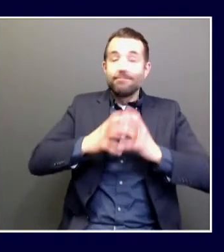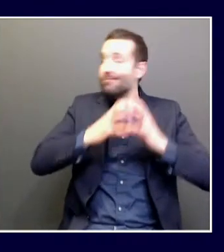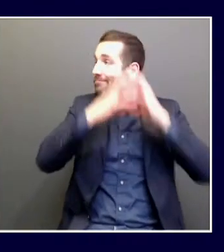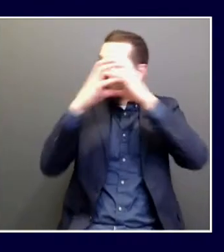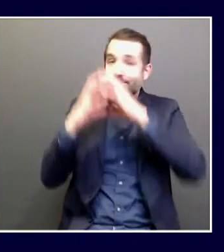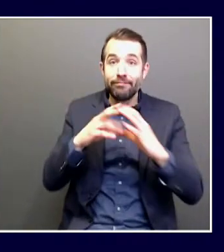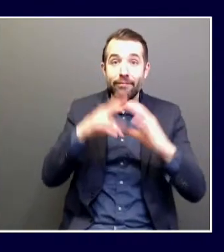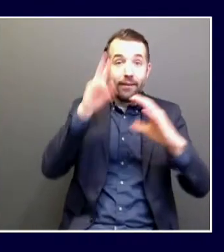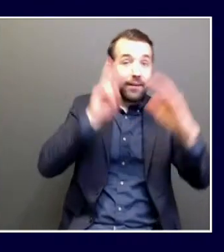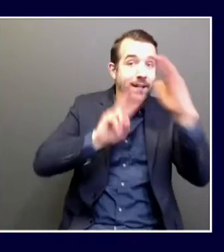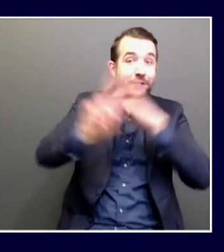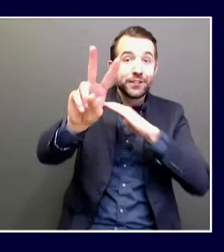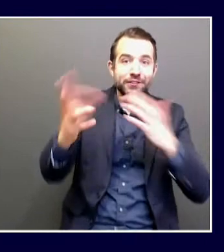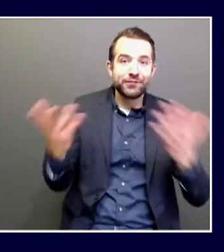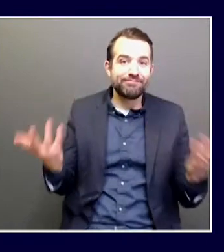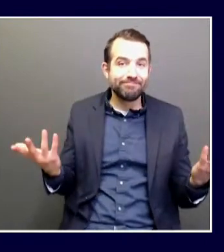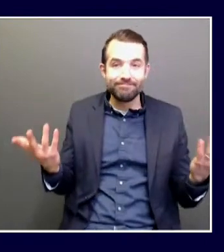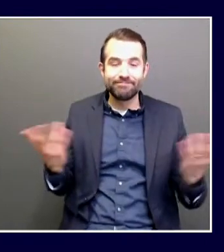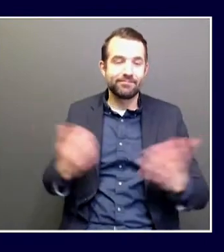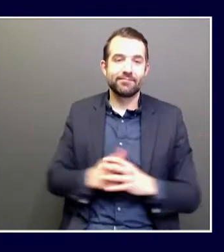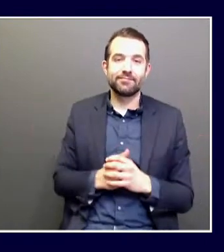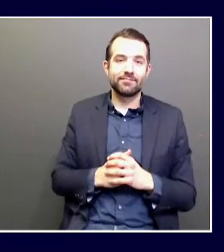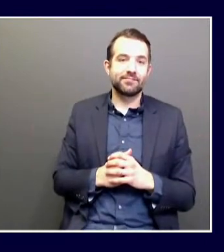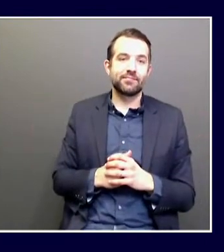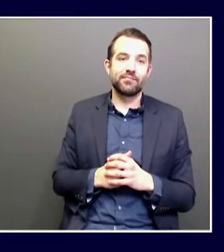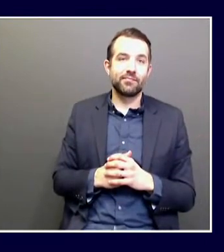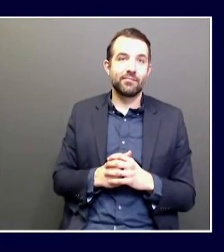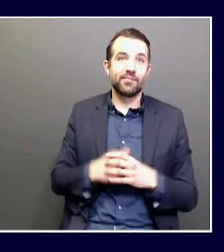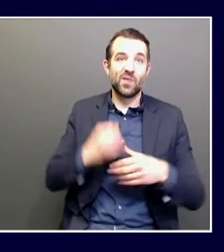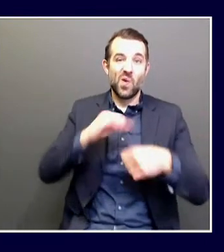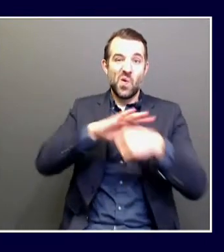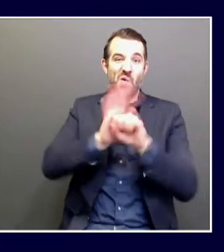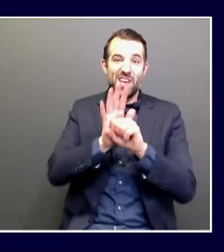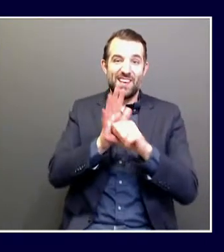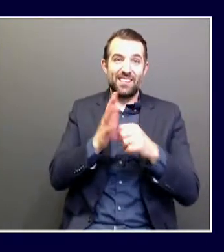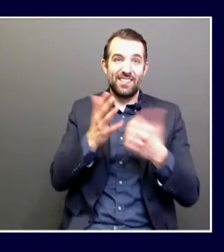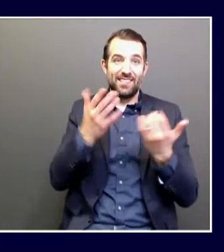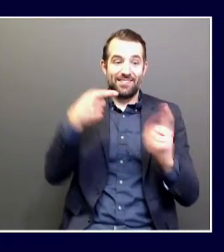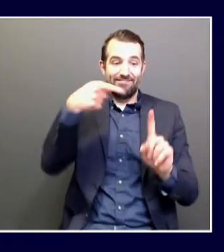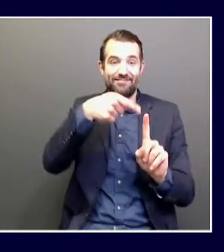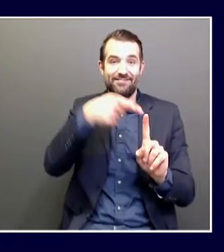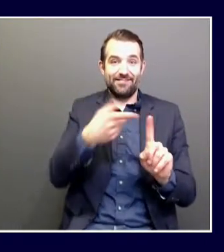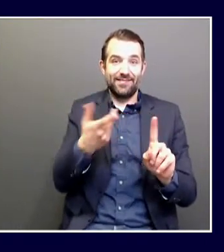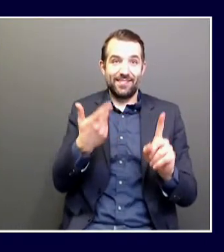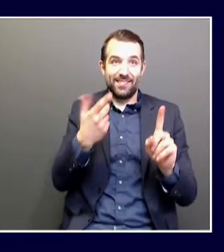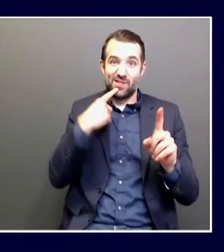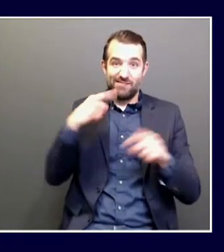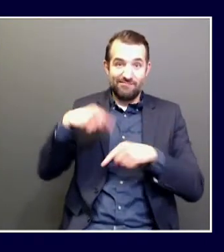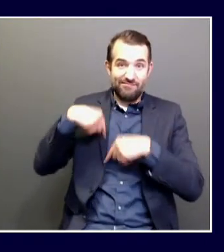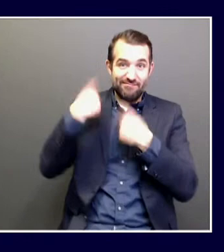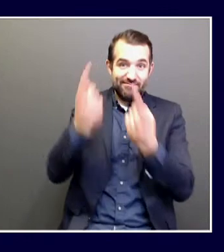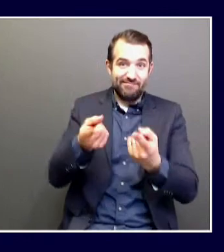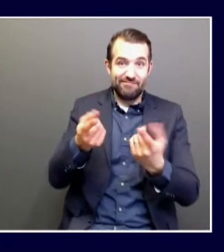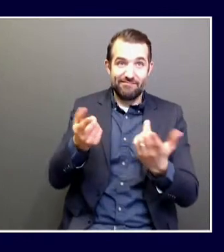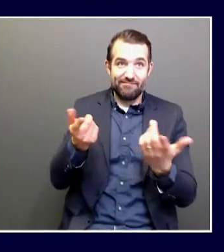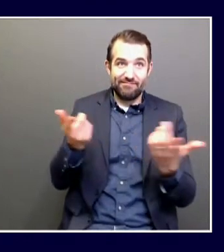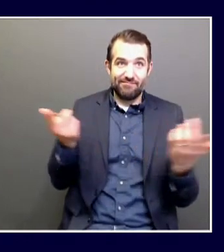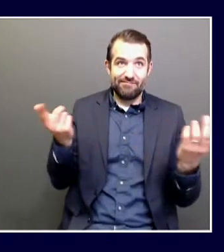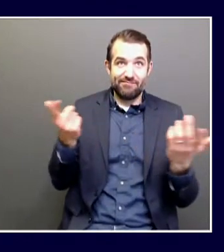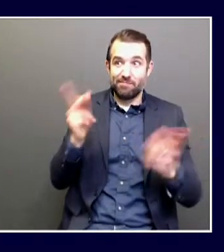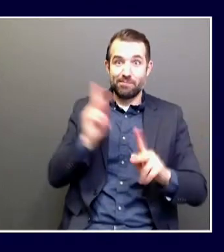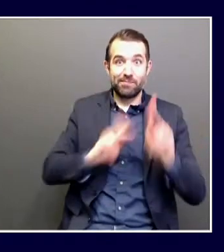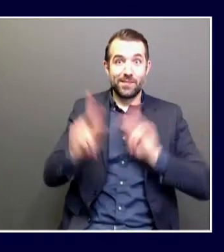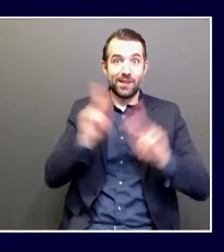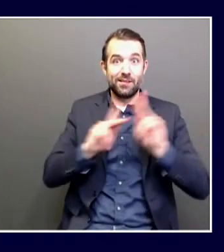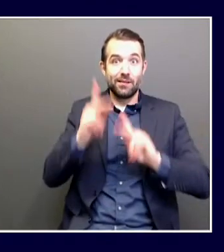because the modern history of COVID has been marked by individuals who made predictions of that sort based